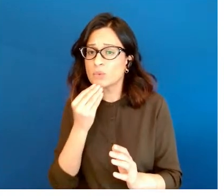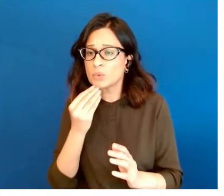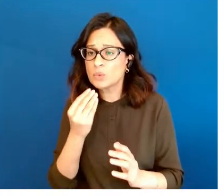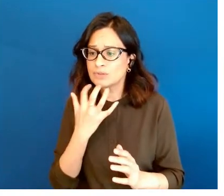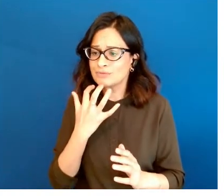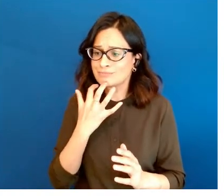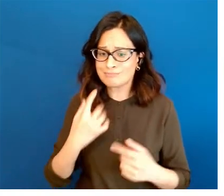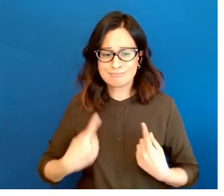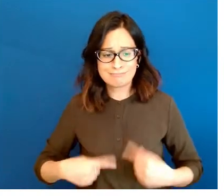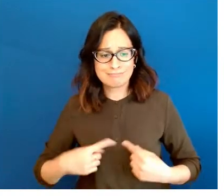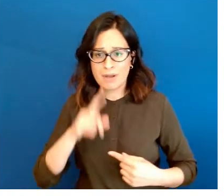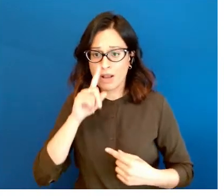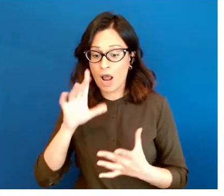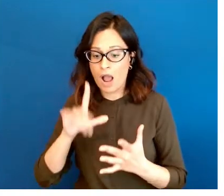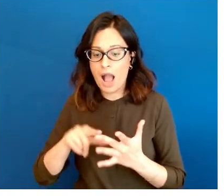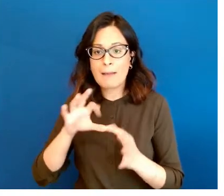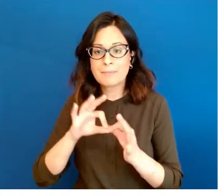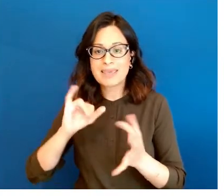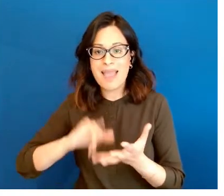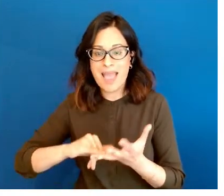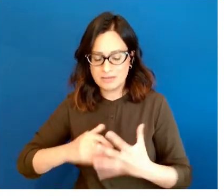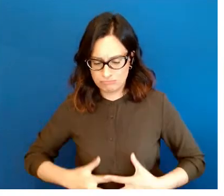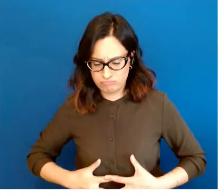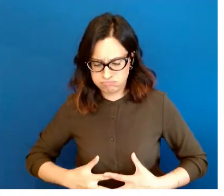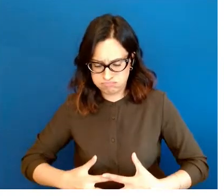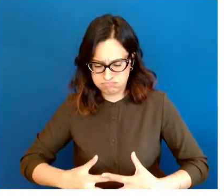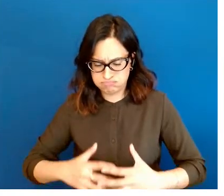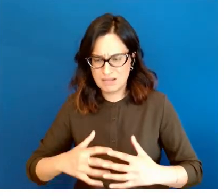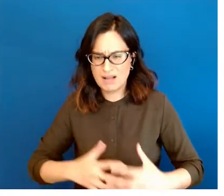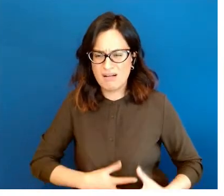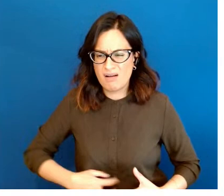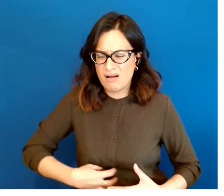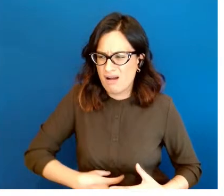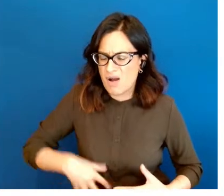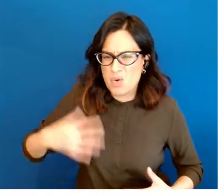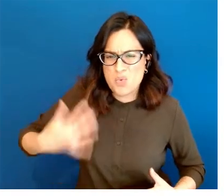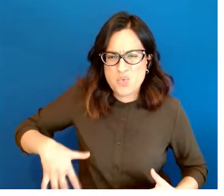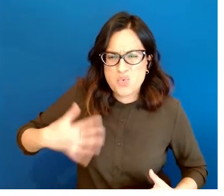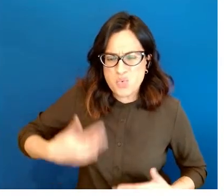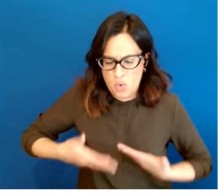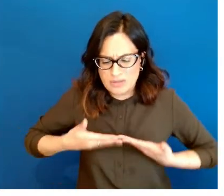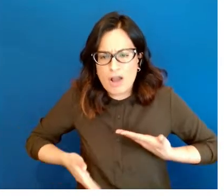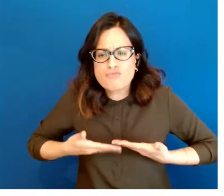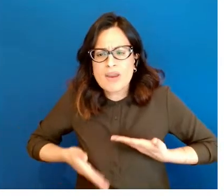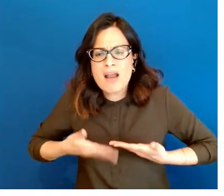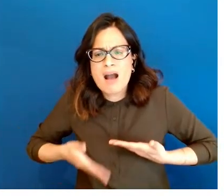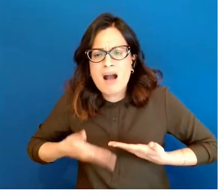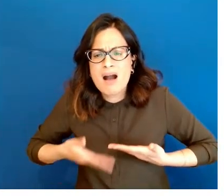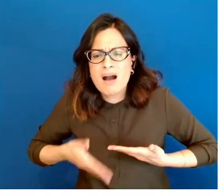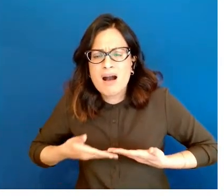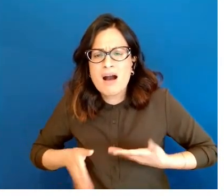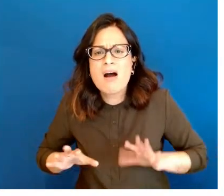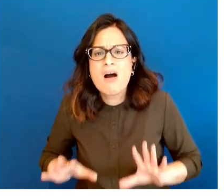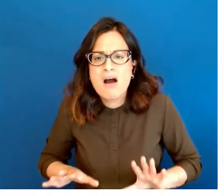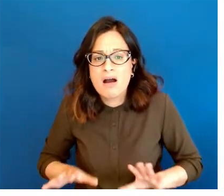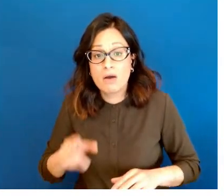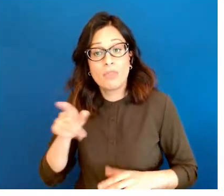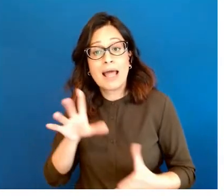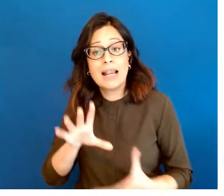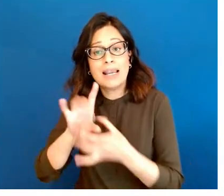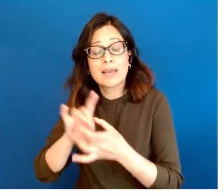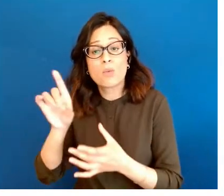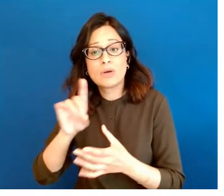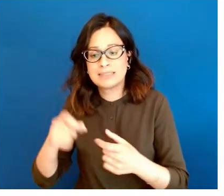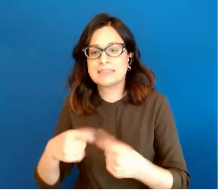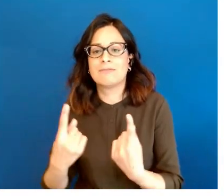with IBS-like symptoms, bloating, abdominal pain, diarrhea, this is related to a different